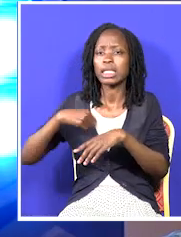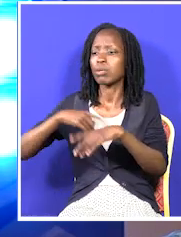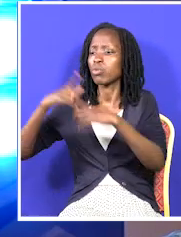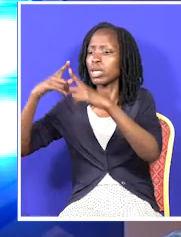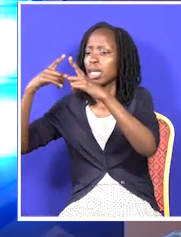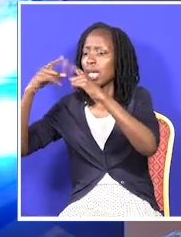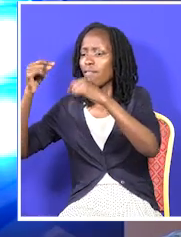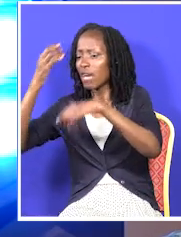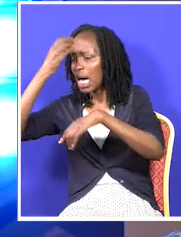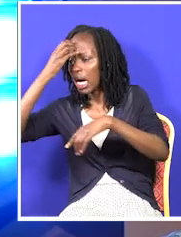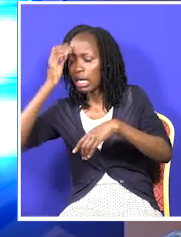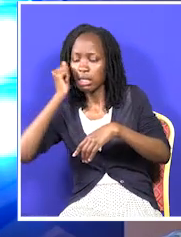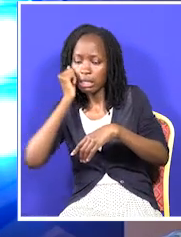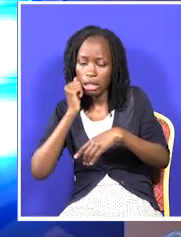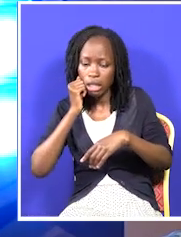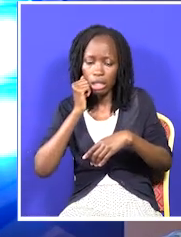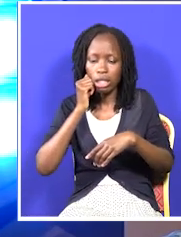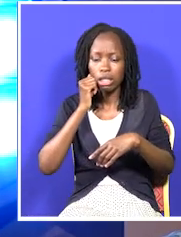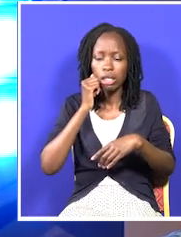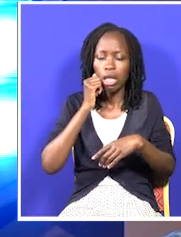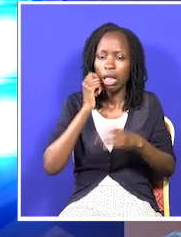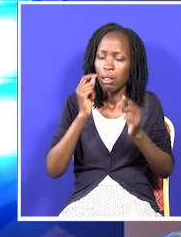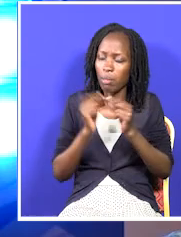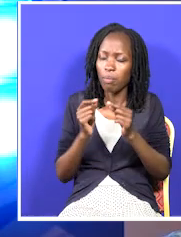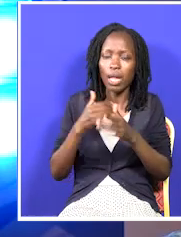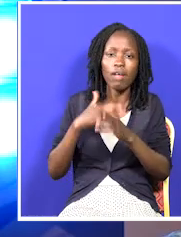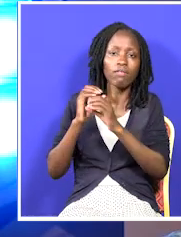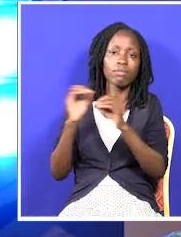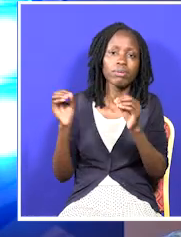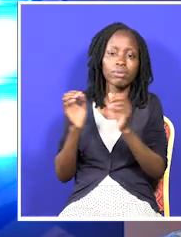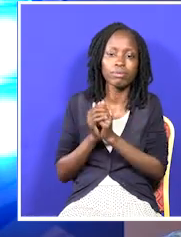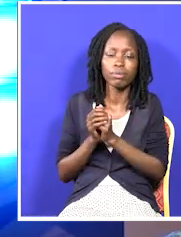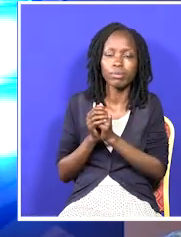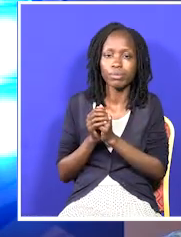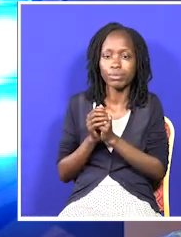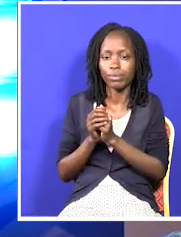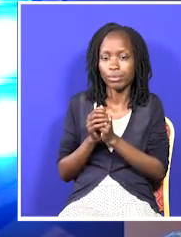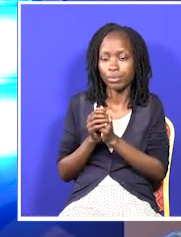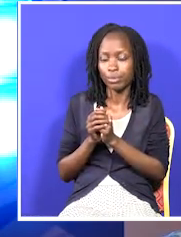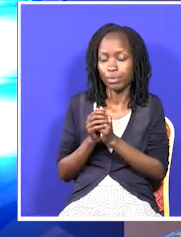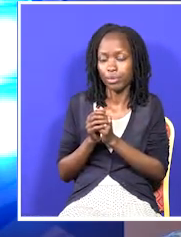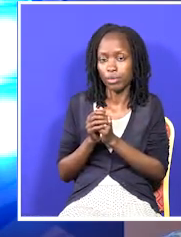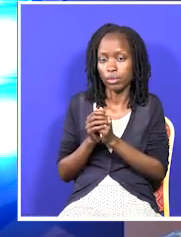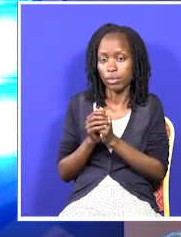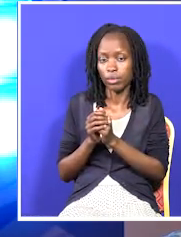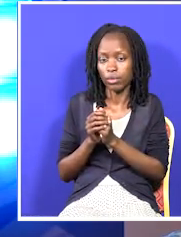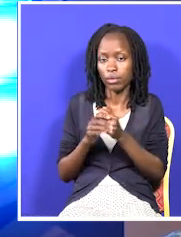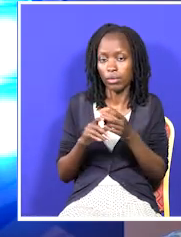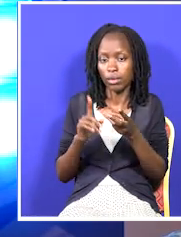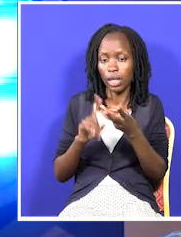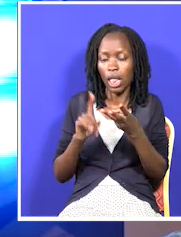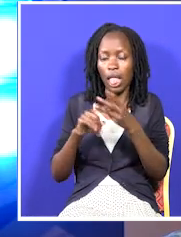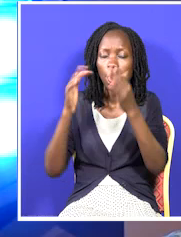angry, free from all these kind of things. That is the kind of life that we live. But not only just that, there will be no